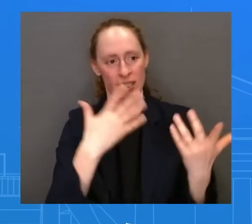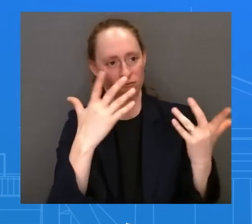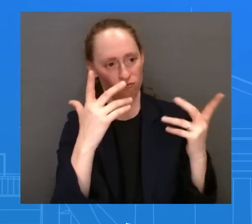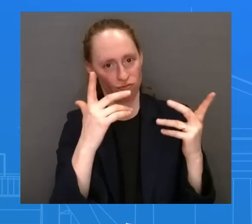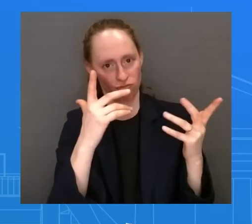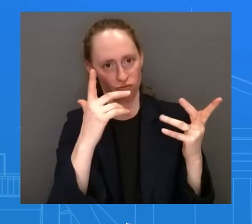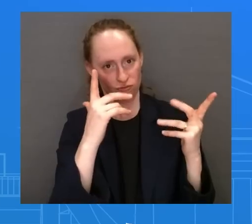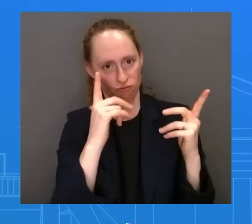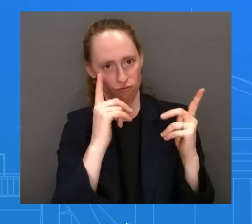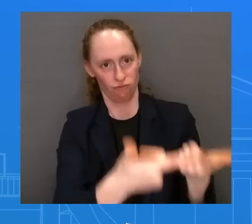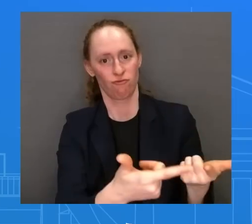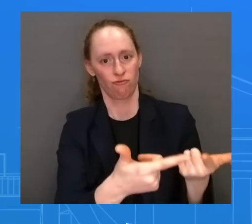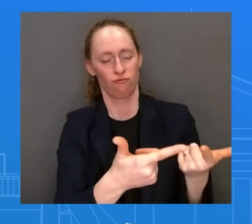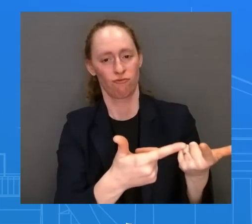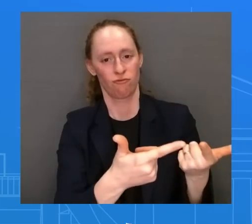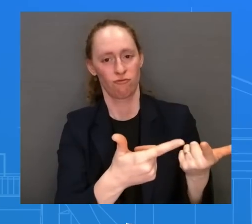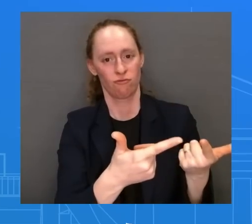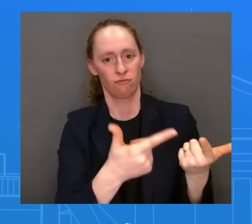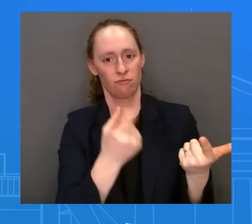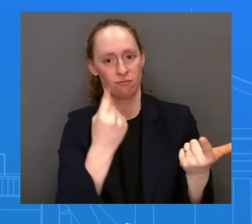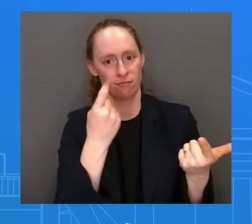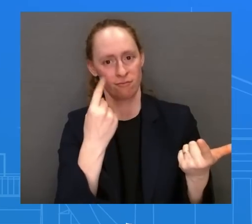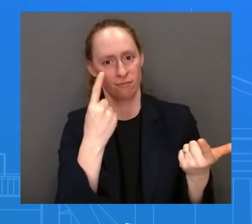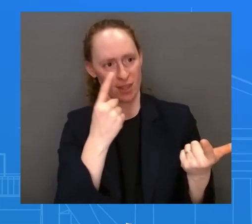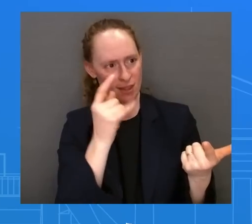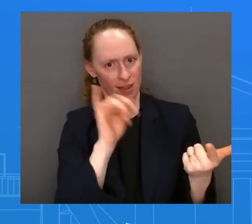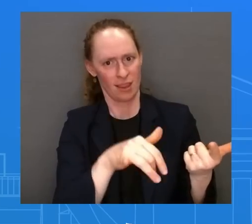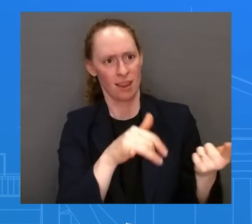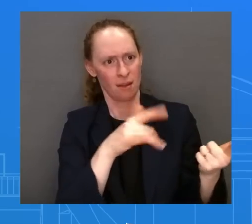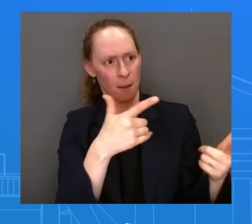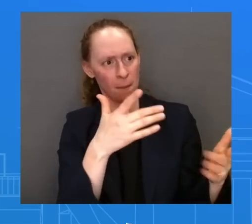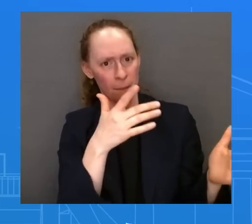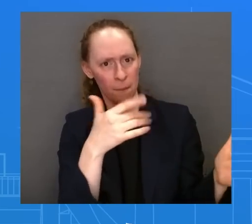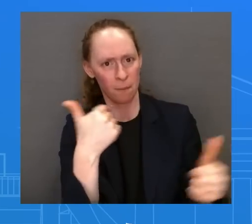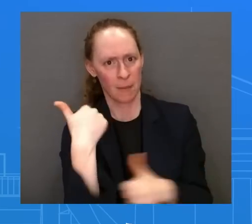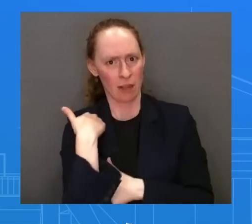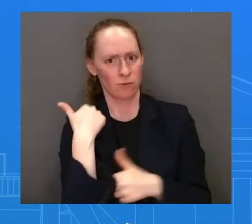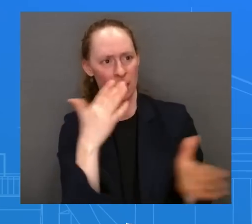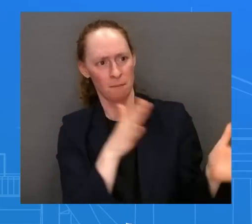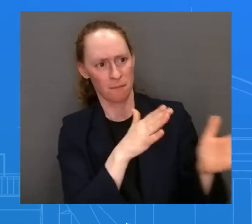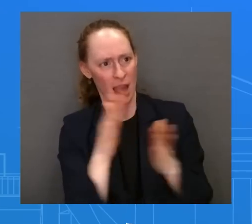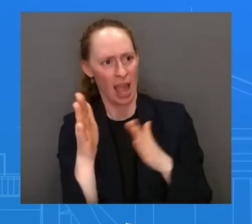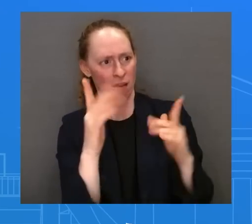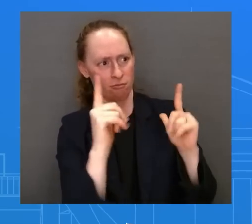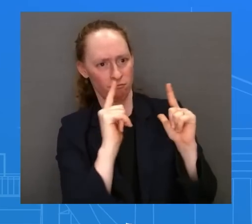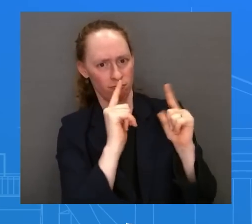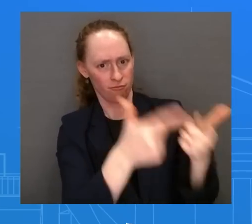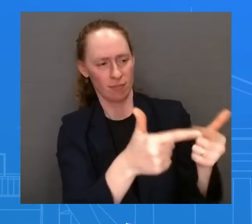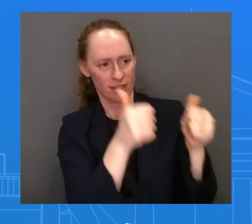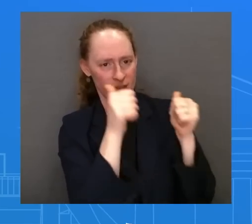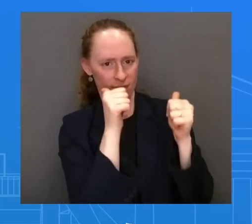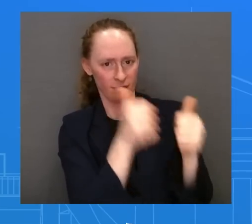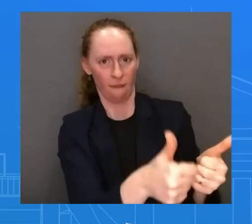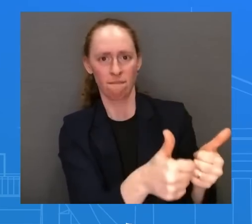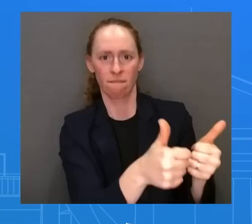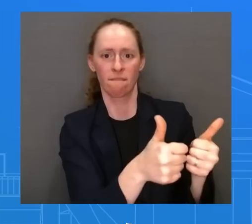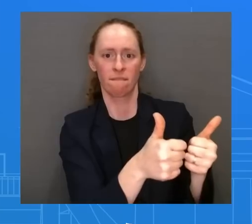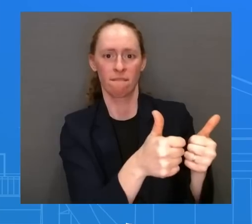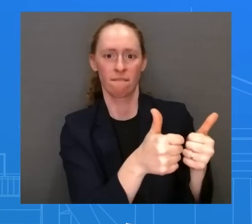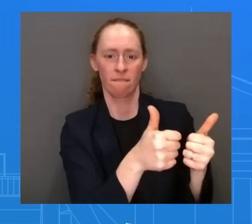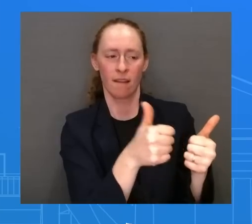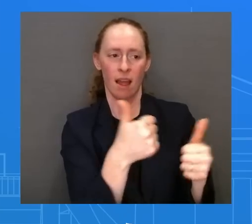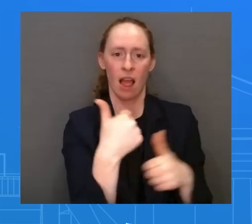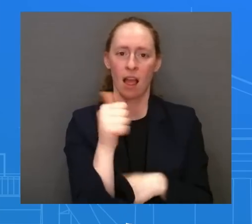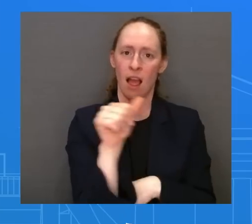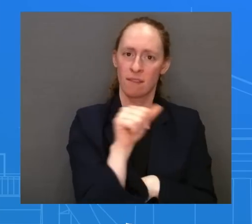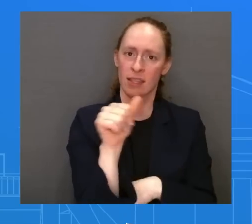plan that the U.S military put in place to turn over all that stuff to the Afghan military and the Afghan military as I said